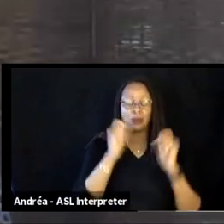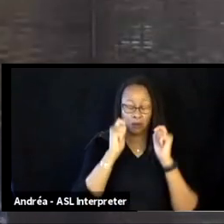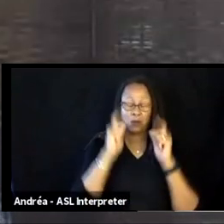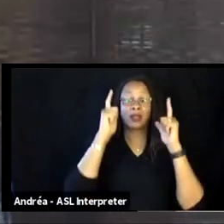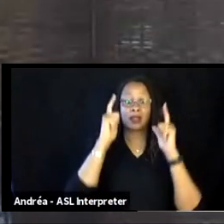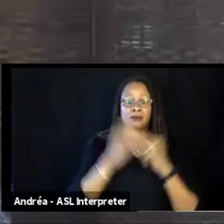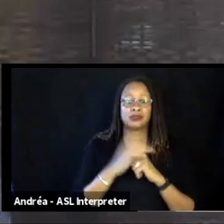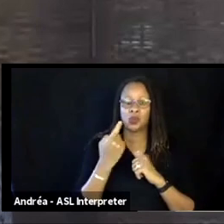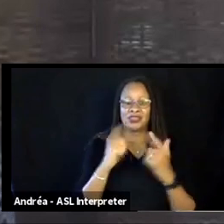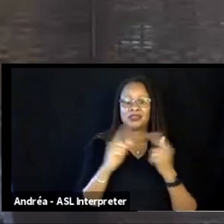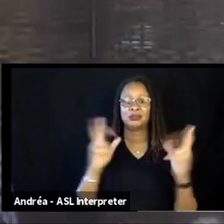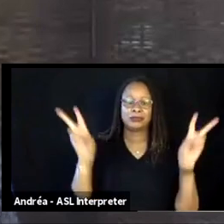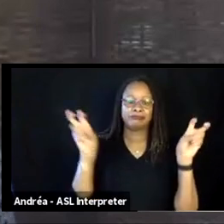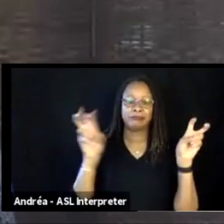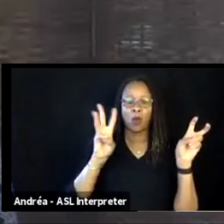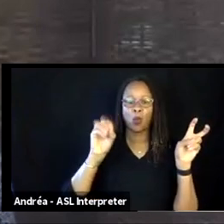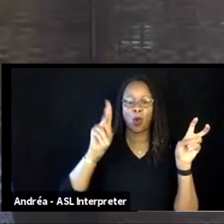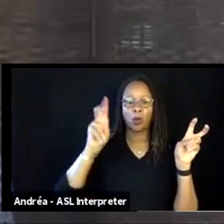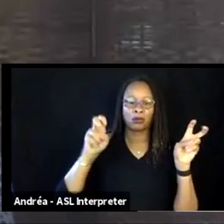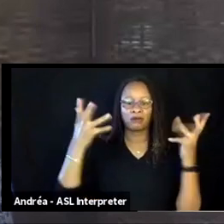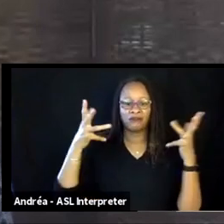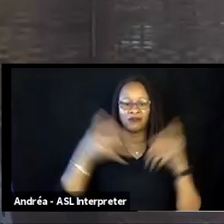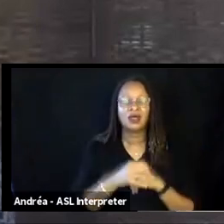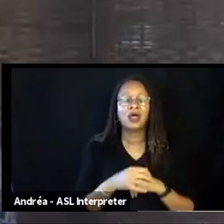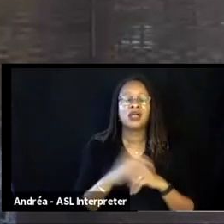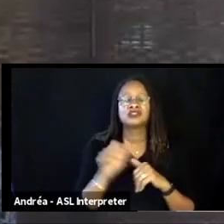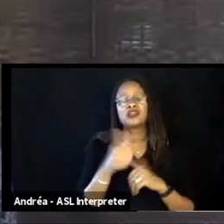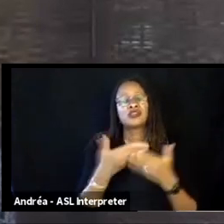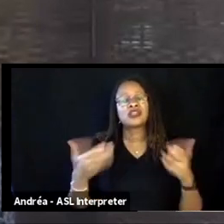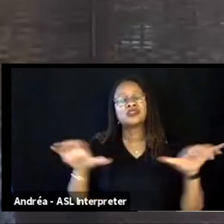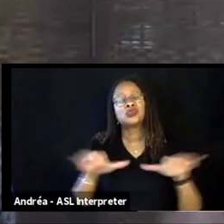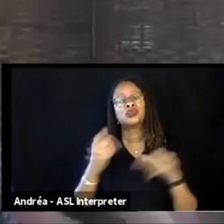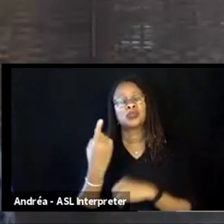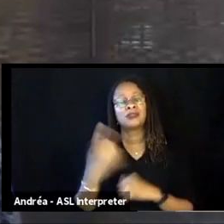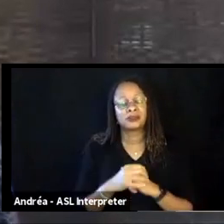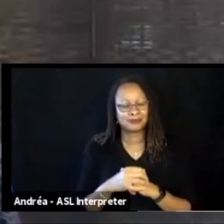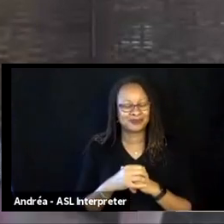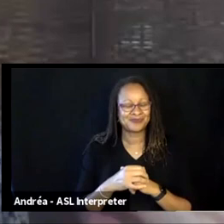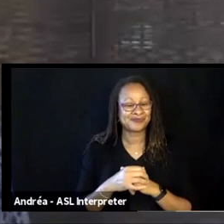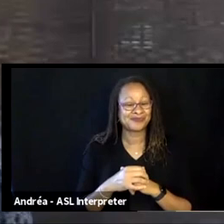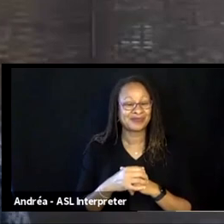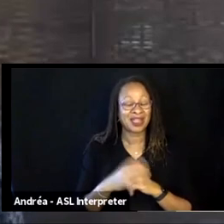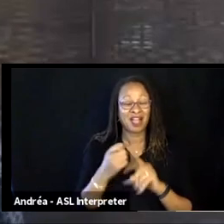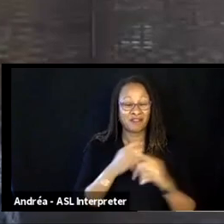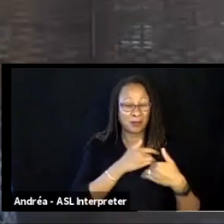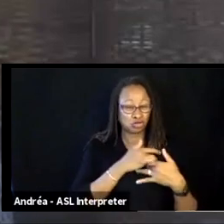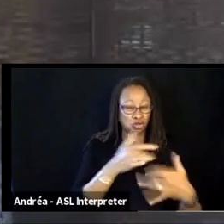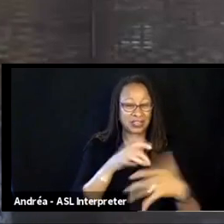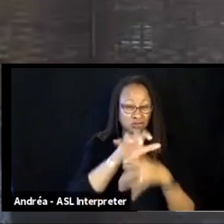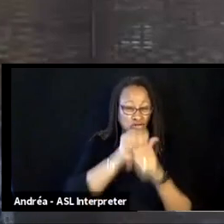be woke and it's another thing to actually do something. So from a trend